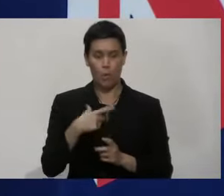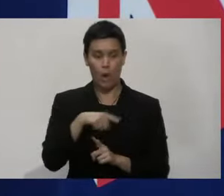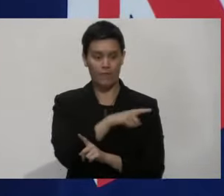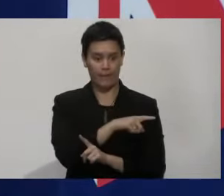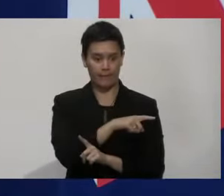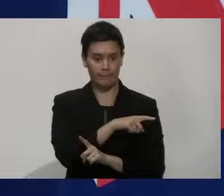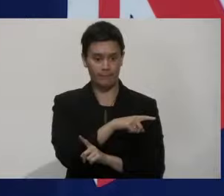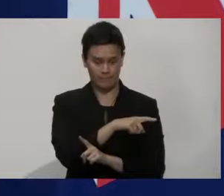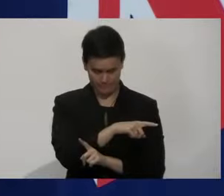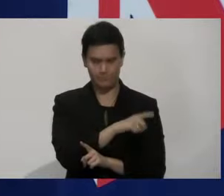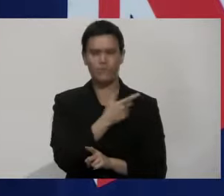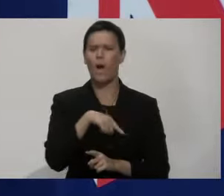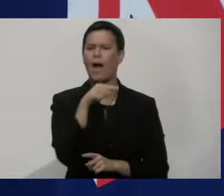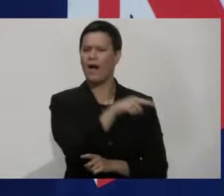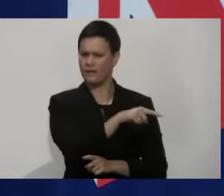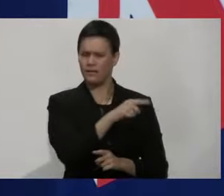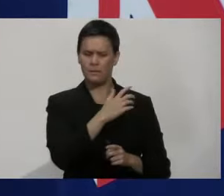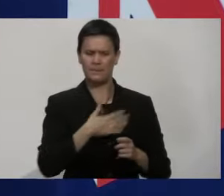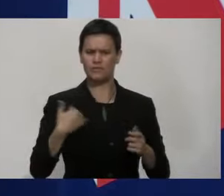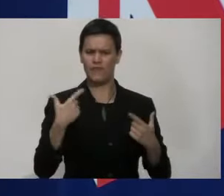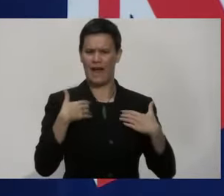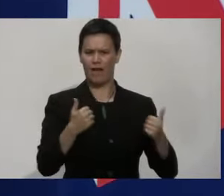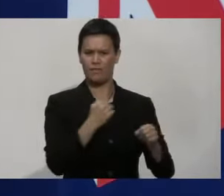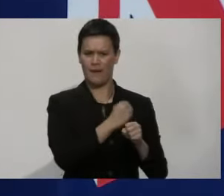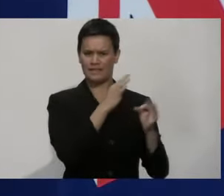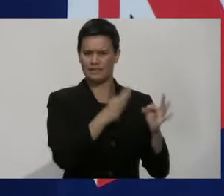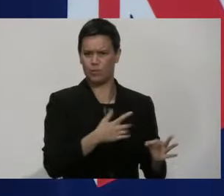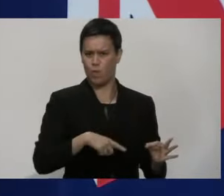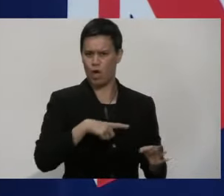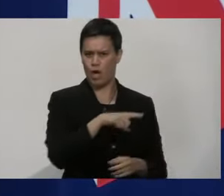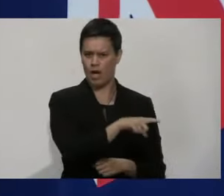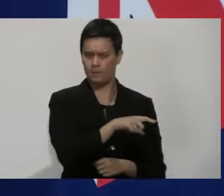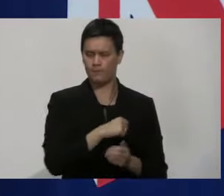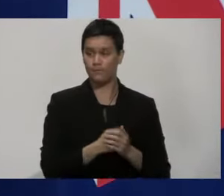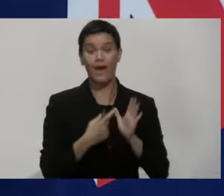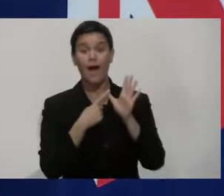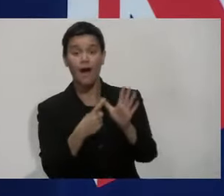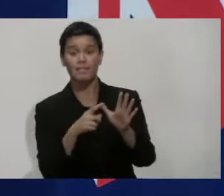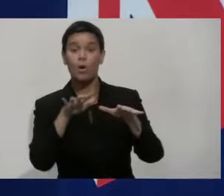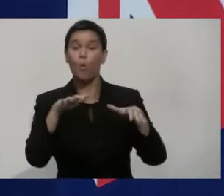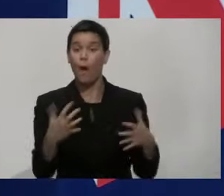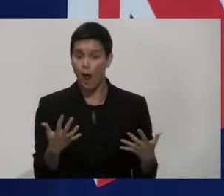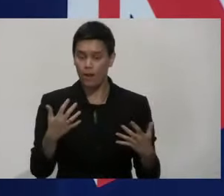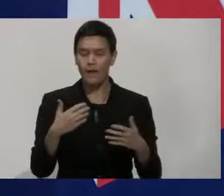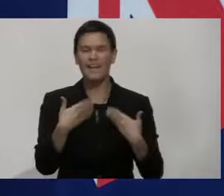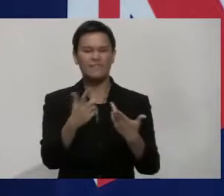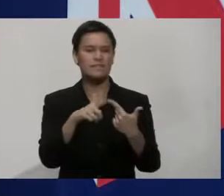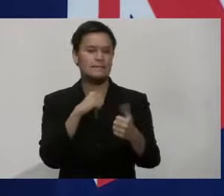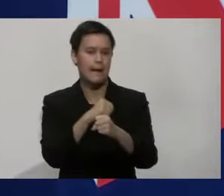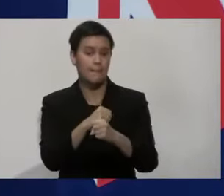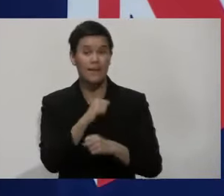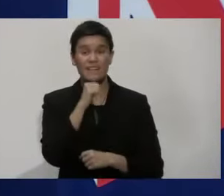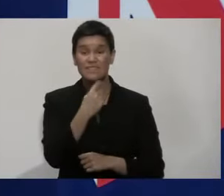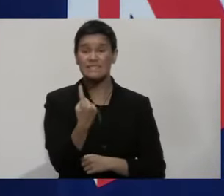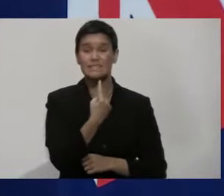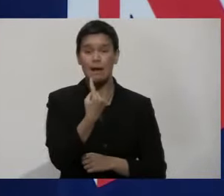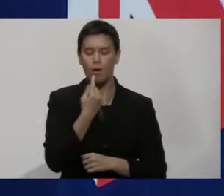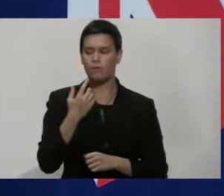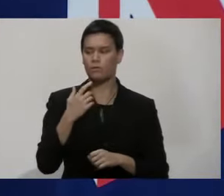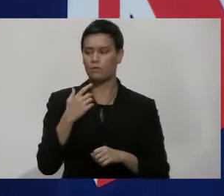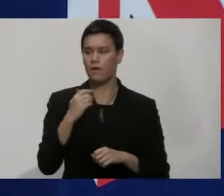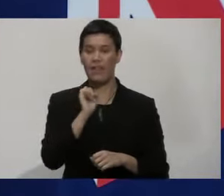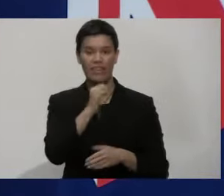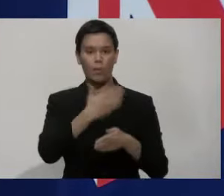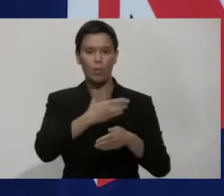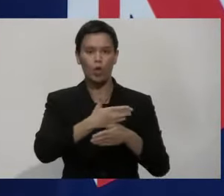environment. So I'll give you an example. People who are moving around for food processing, even we've got